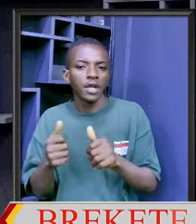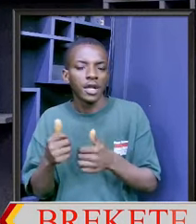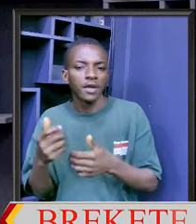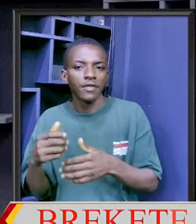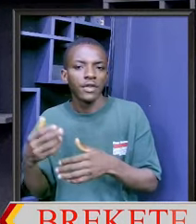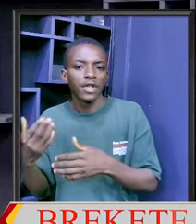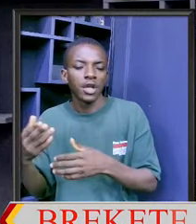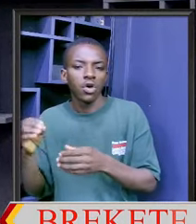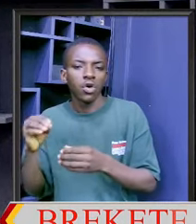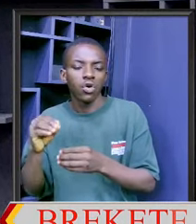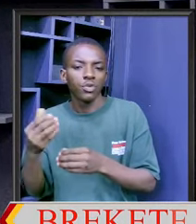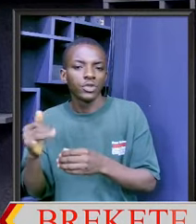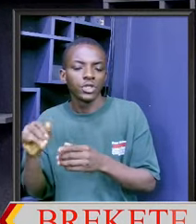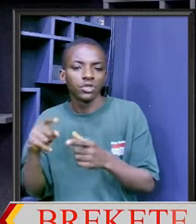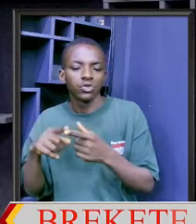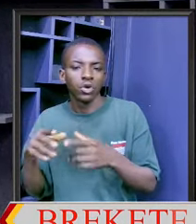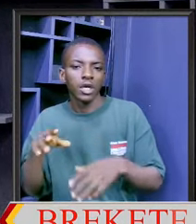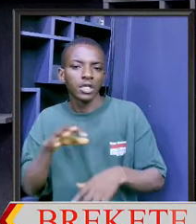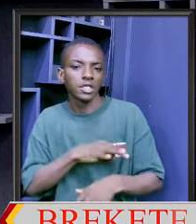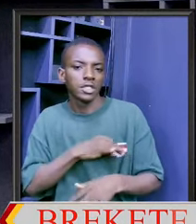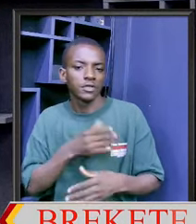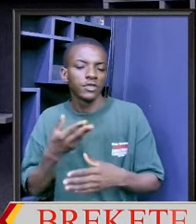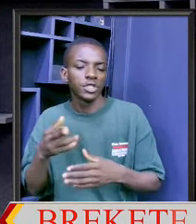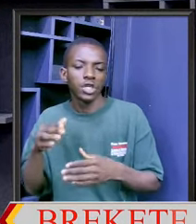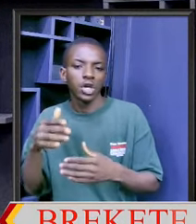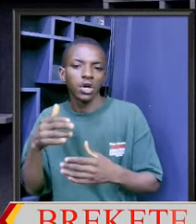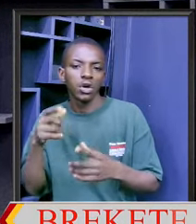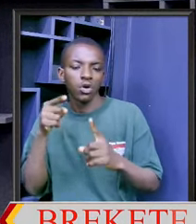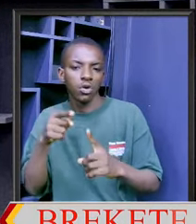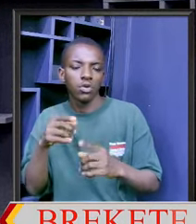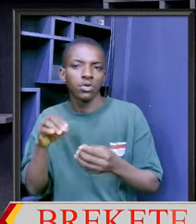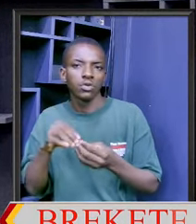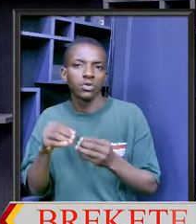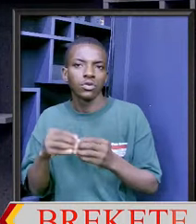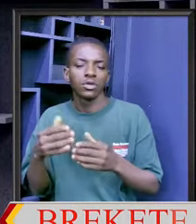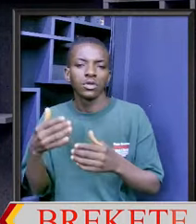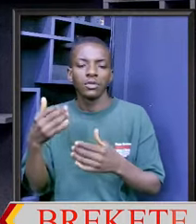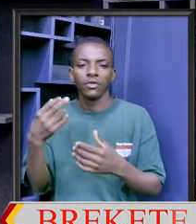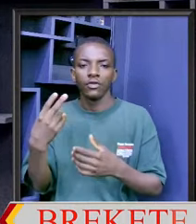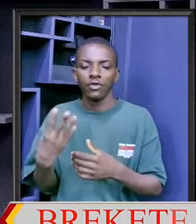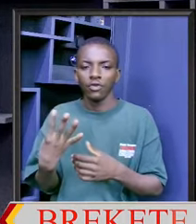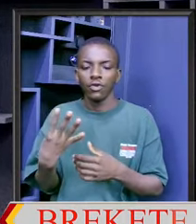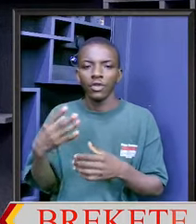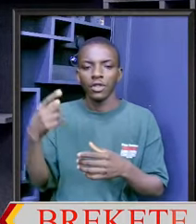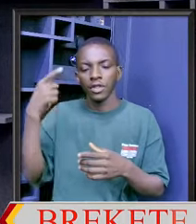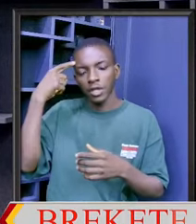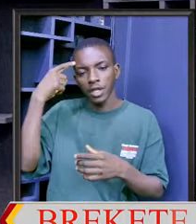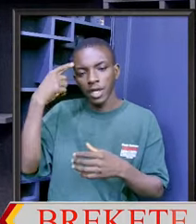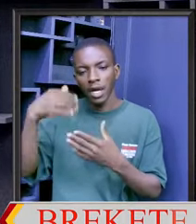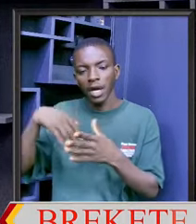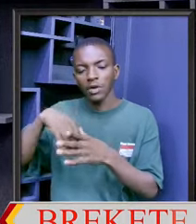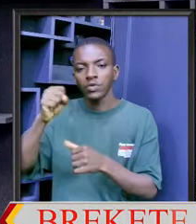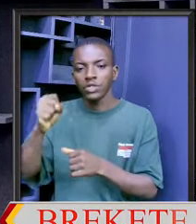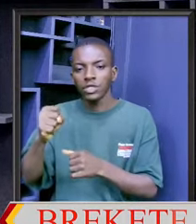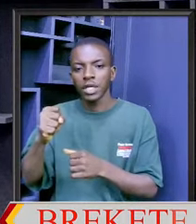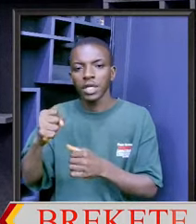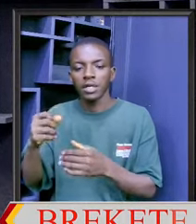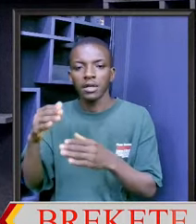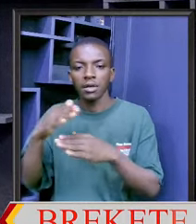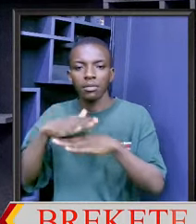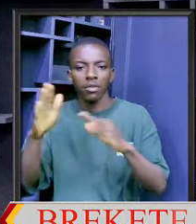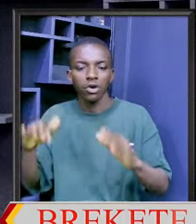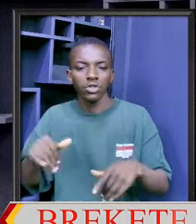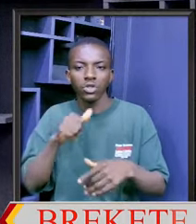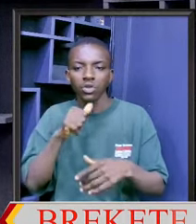everyday objects, to achieve their goals. Number four, think outside the box. Resourceful people are